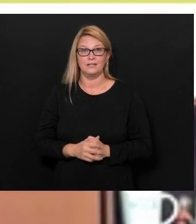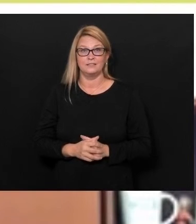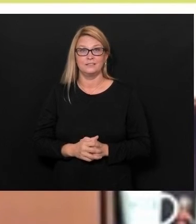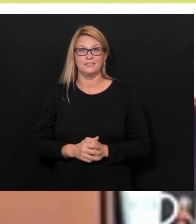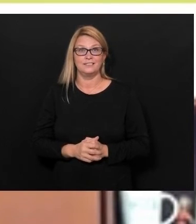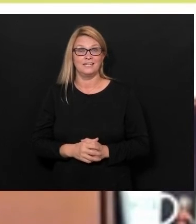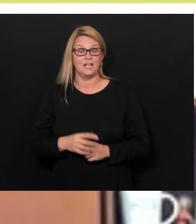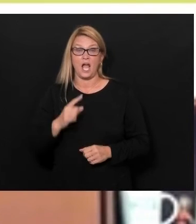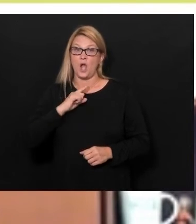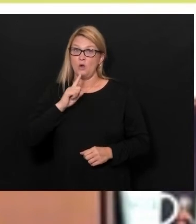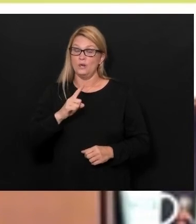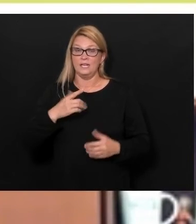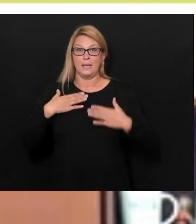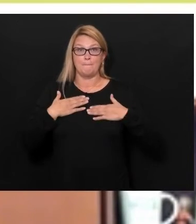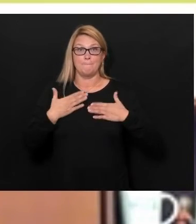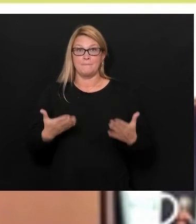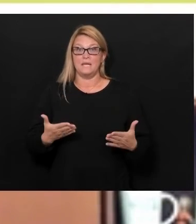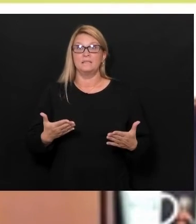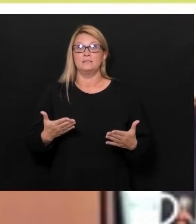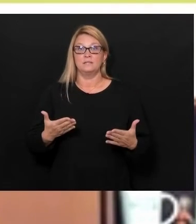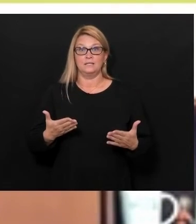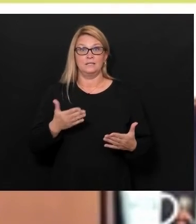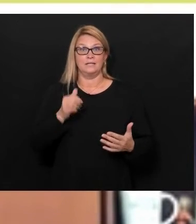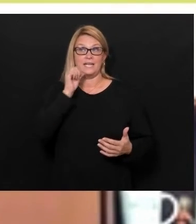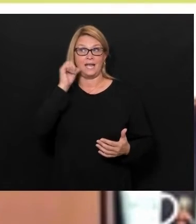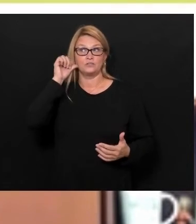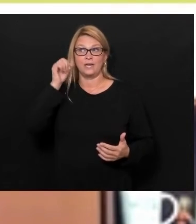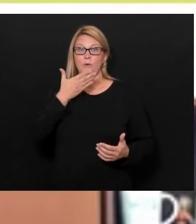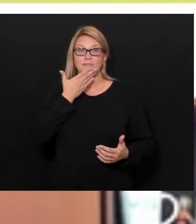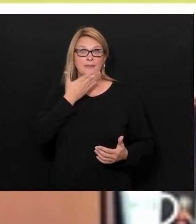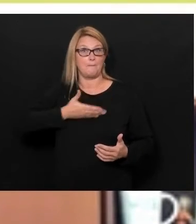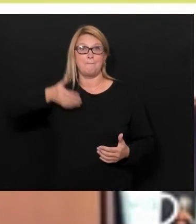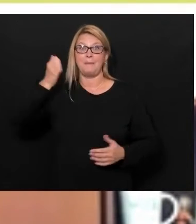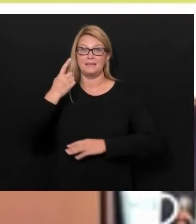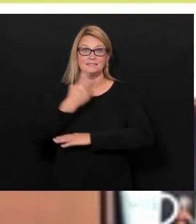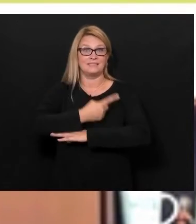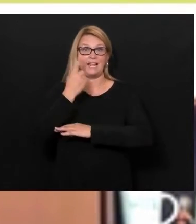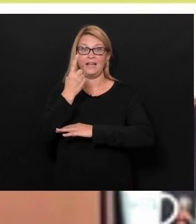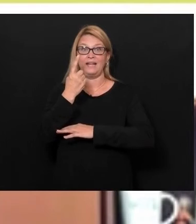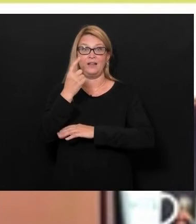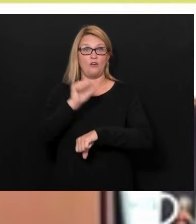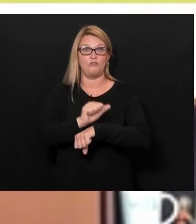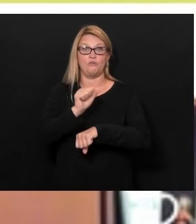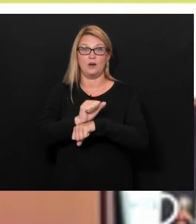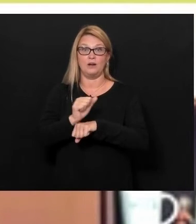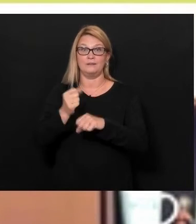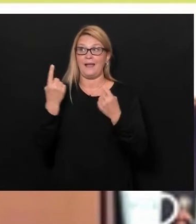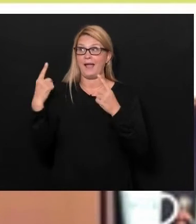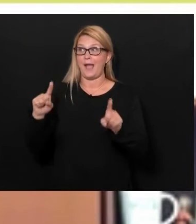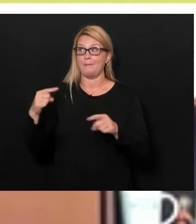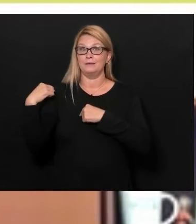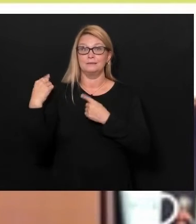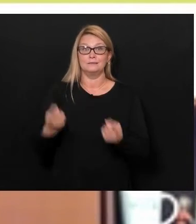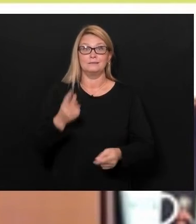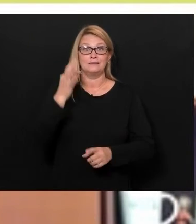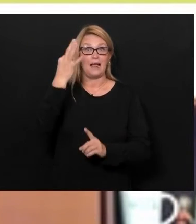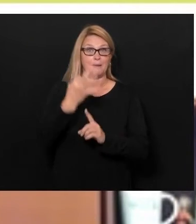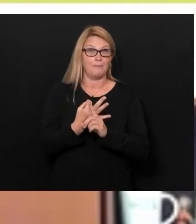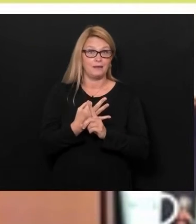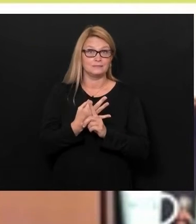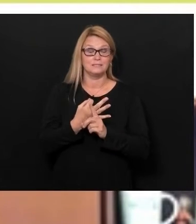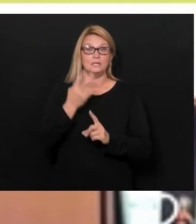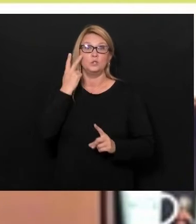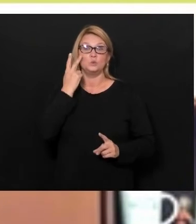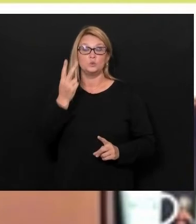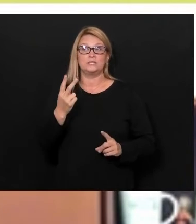I have to admit, yesterday was the best day of work that I've had in 9 months. To see the residents and